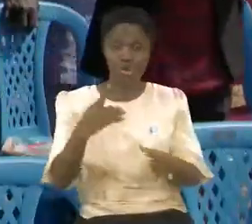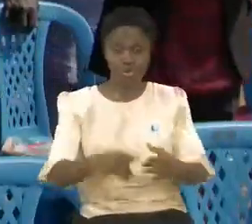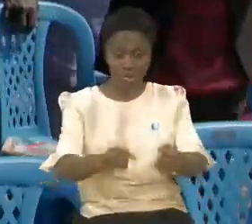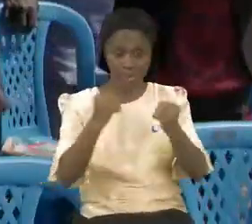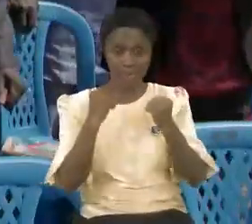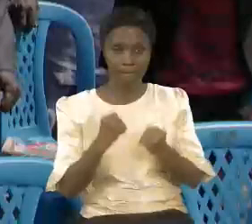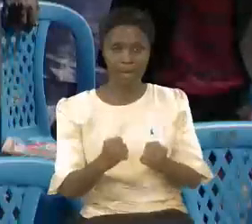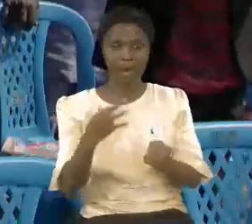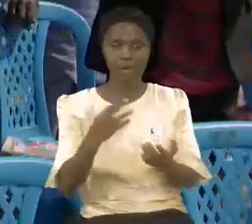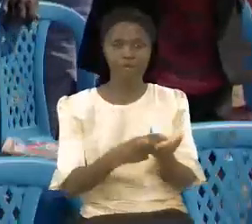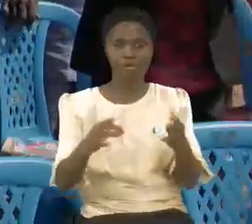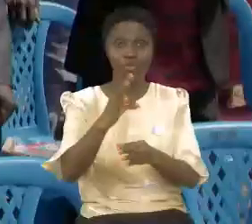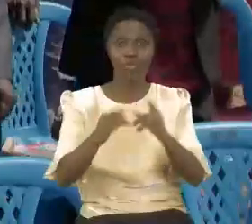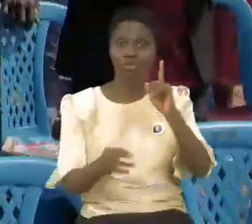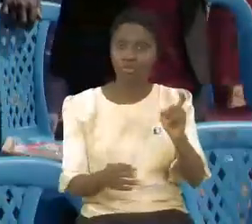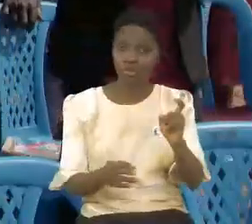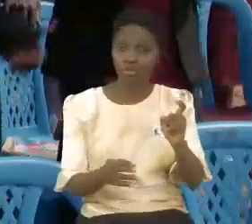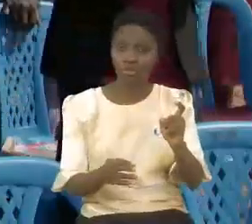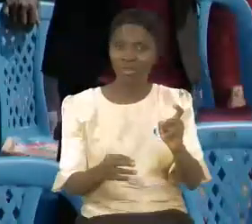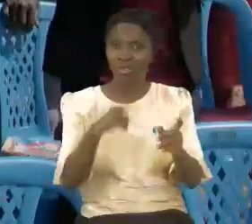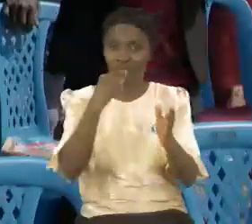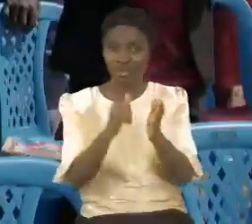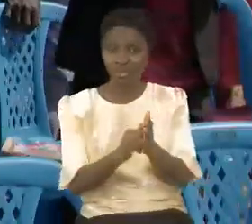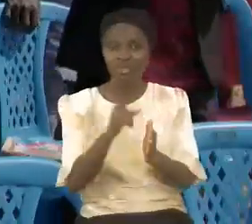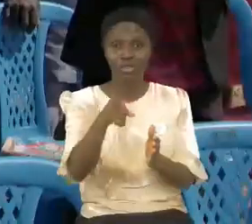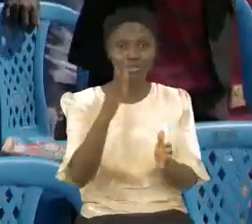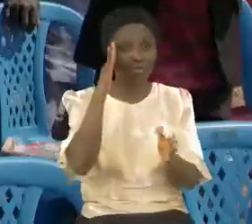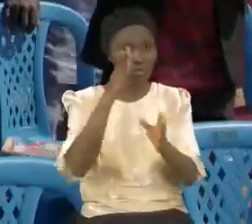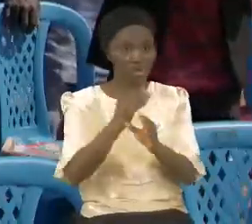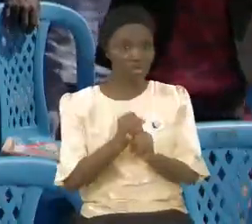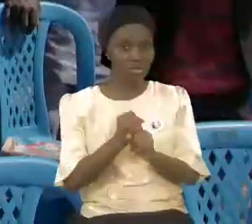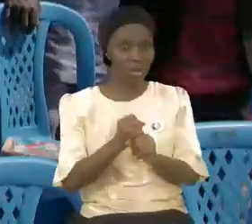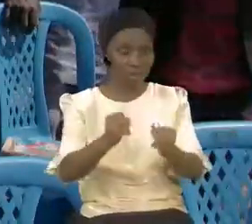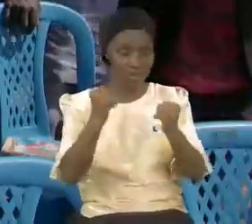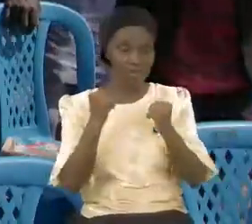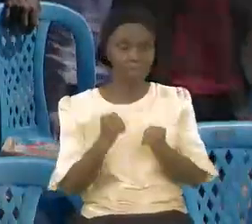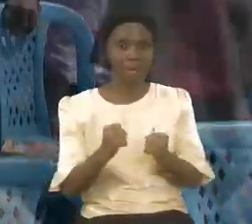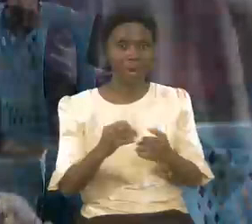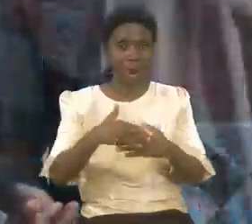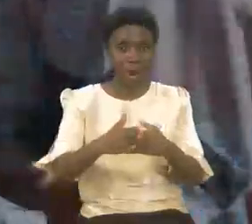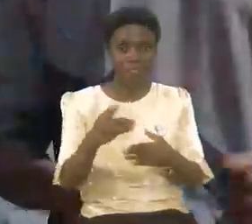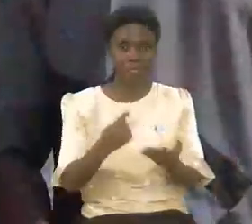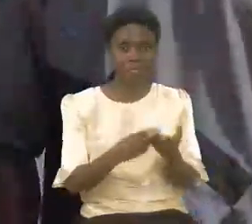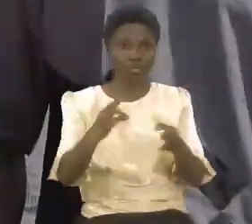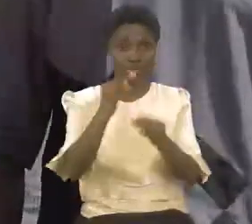You shall receive power. After that, the Holy Ghost has come upon you, and you shall be witnesses unto me,